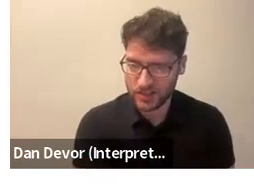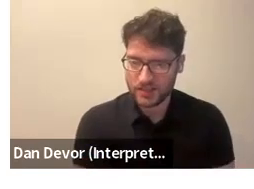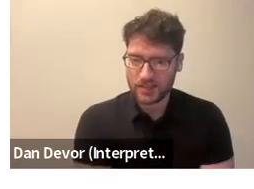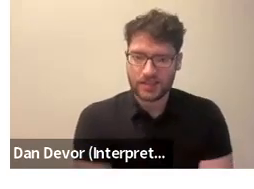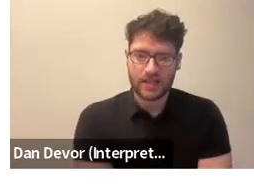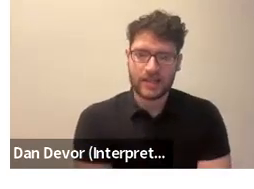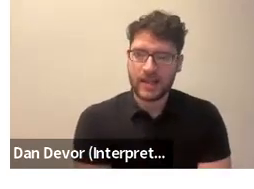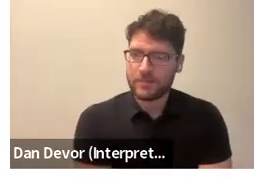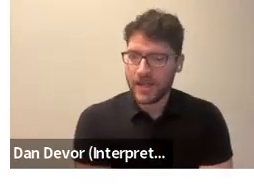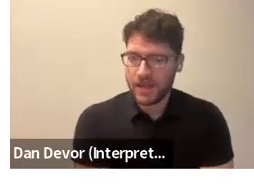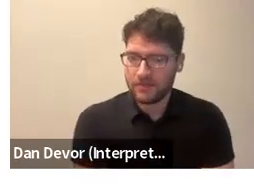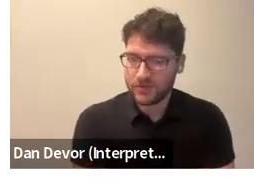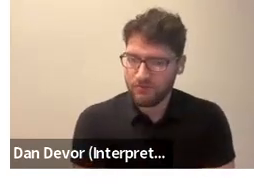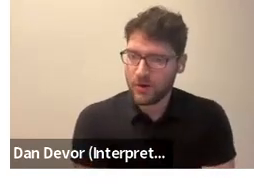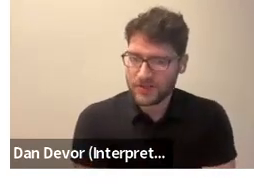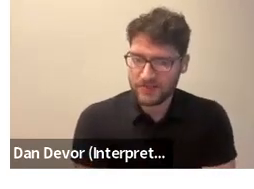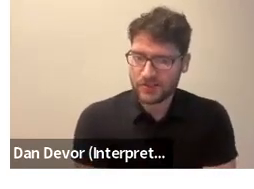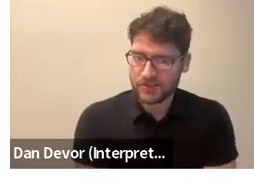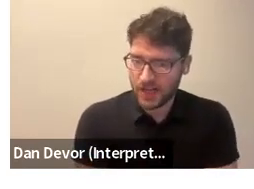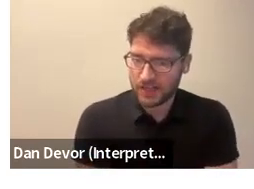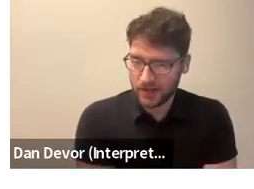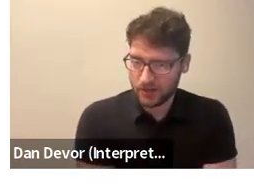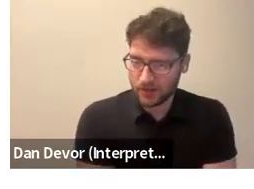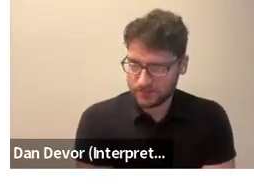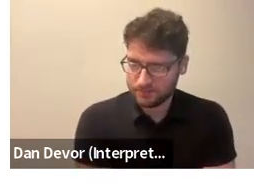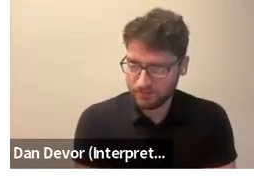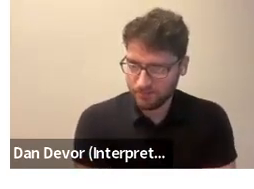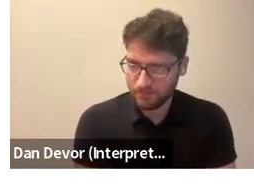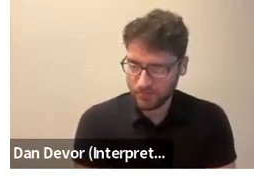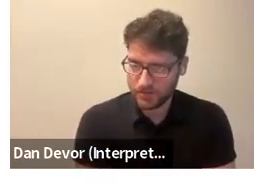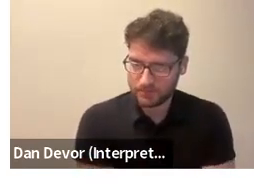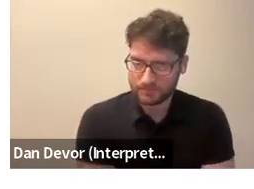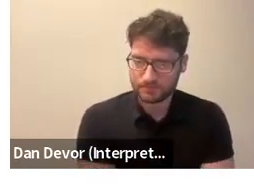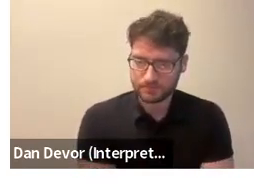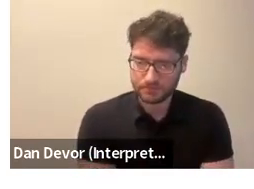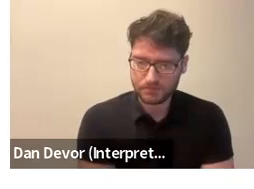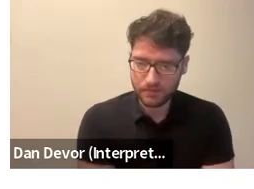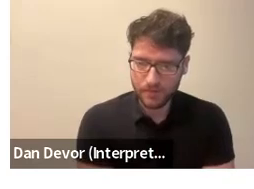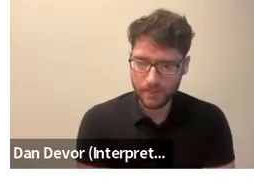Vineyard. And that became sort of Martha's Vineyard Sign Language.